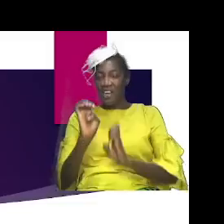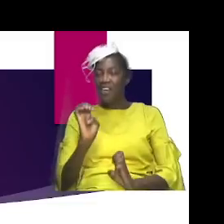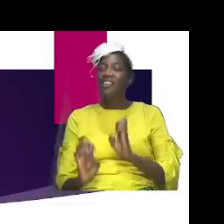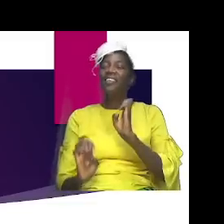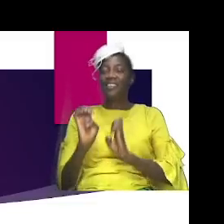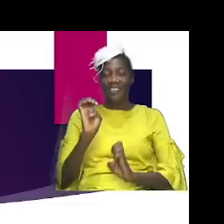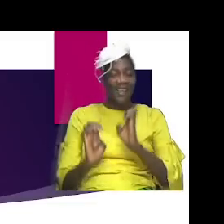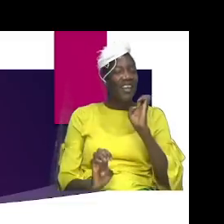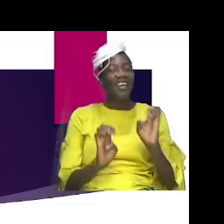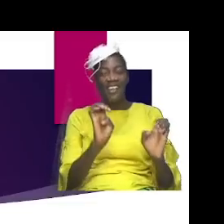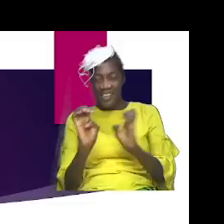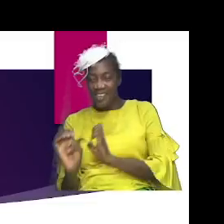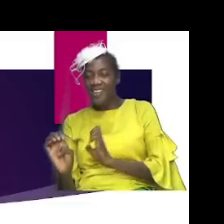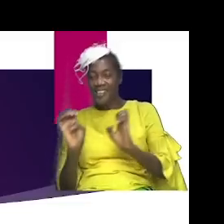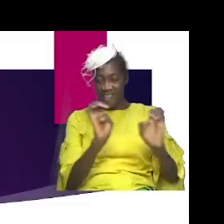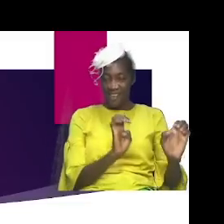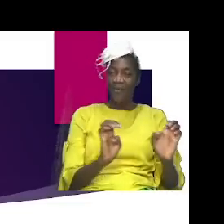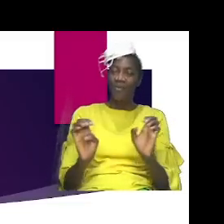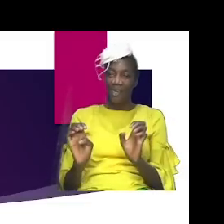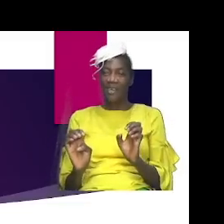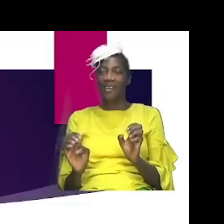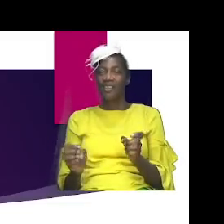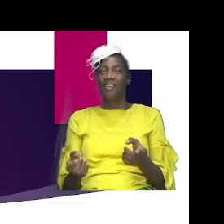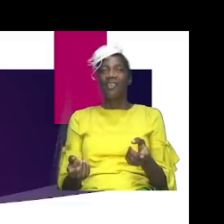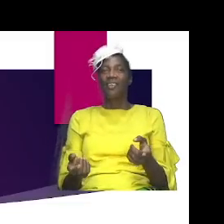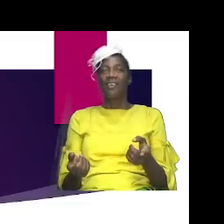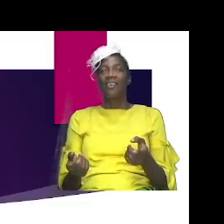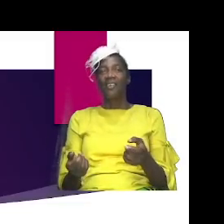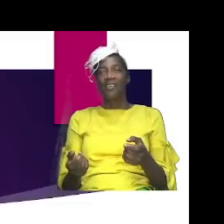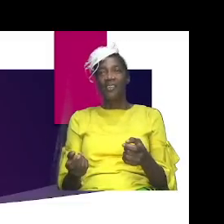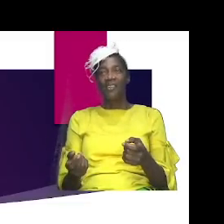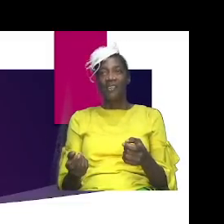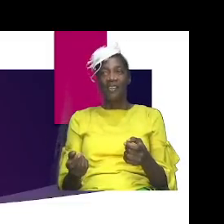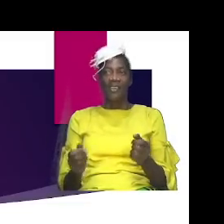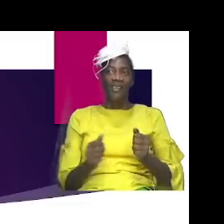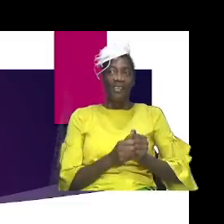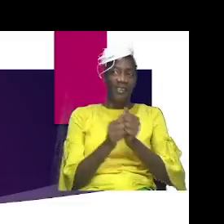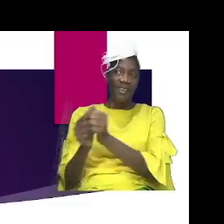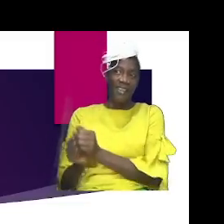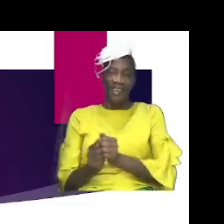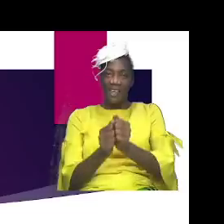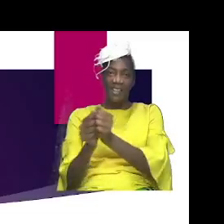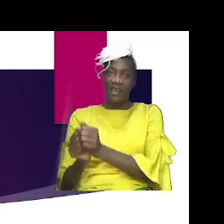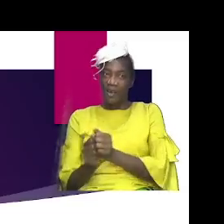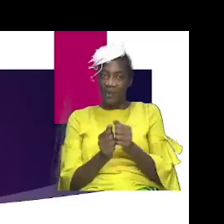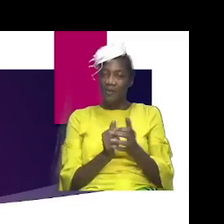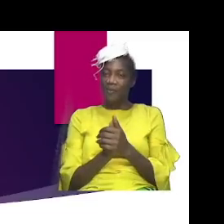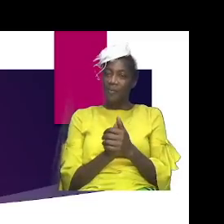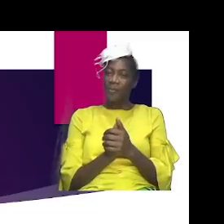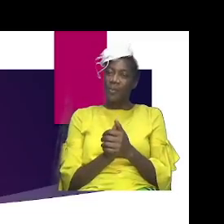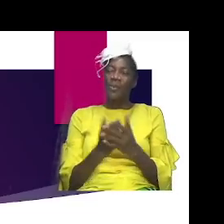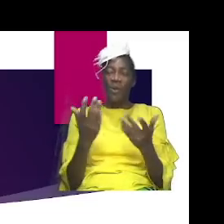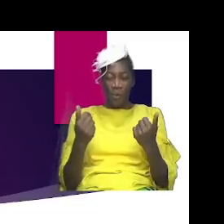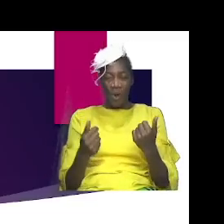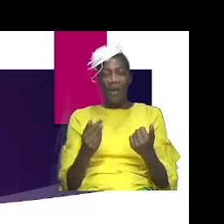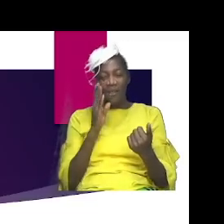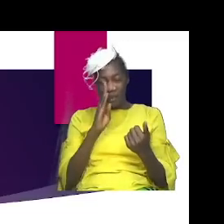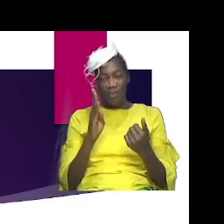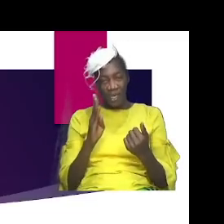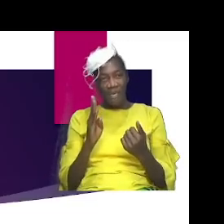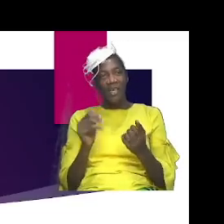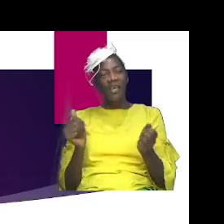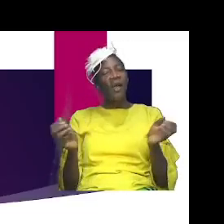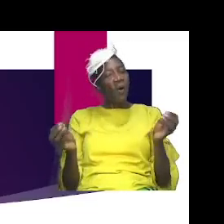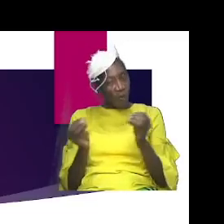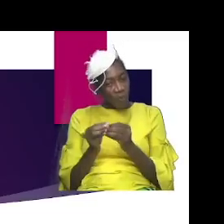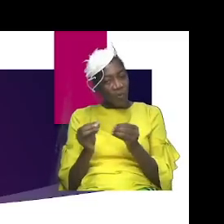counter certain things that comes with the adversary, because we're together with the saints and we like to be around the saints, and nothing is wrong